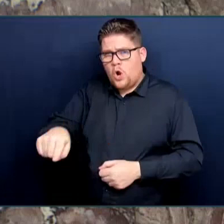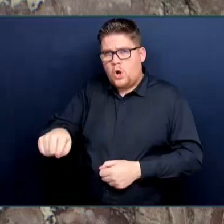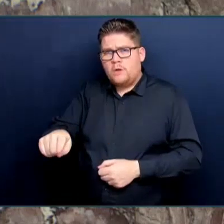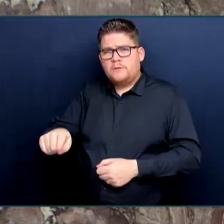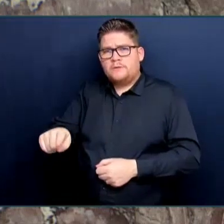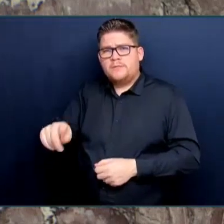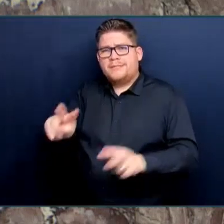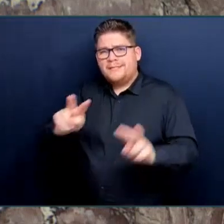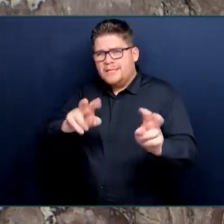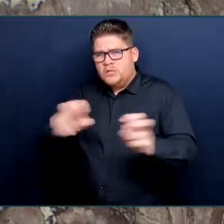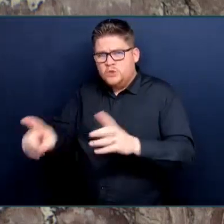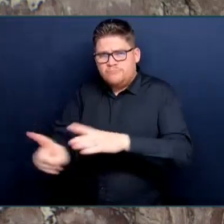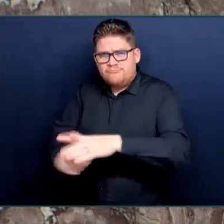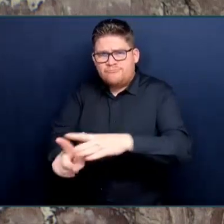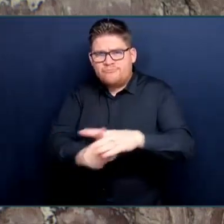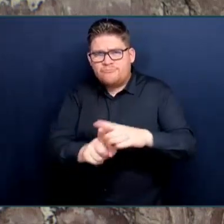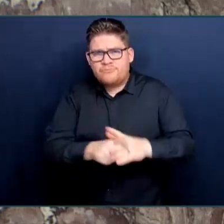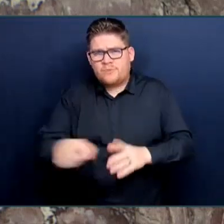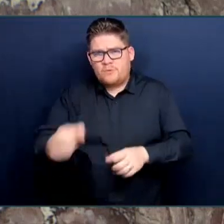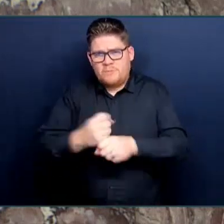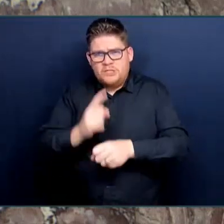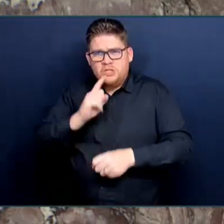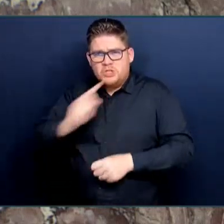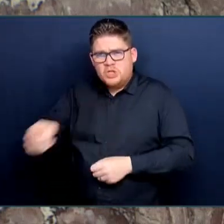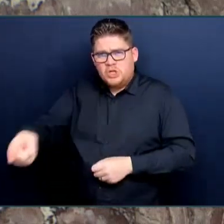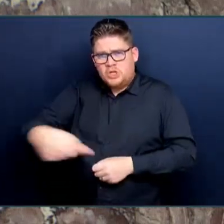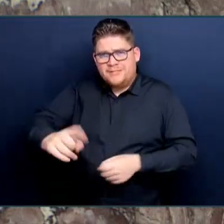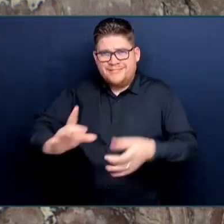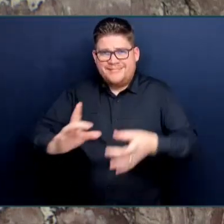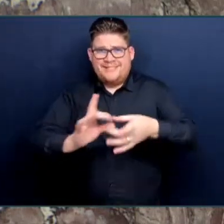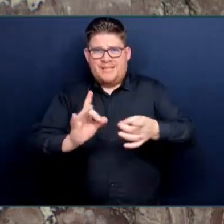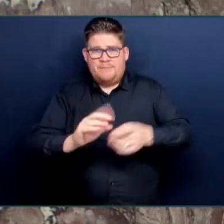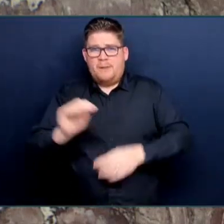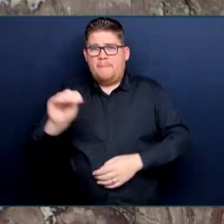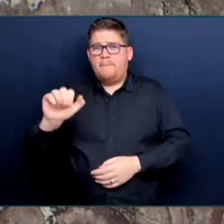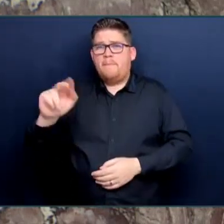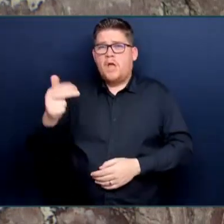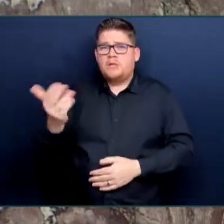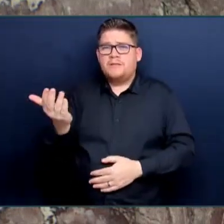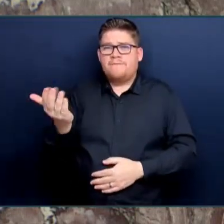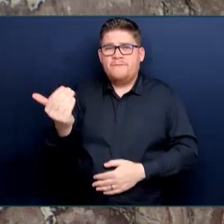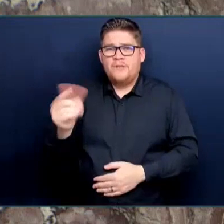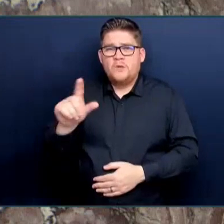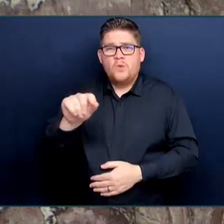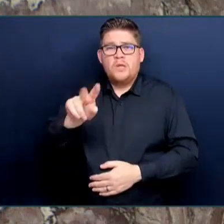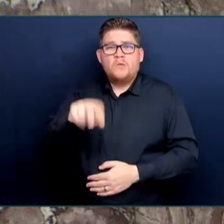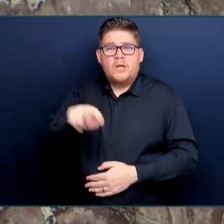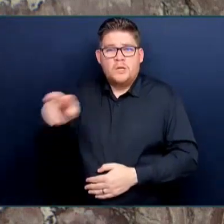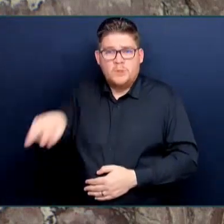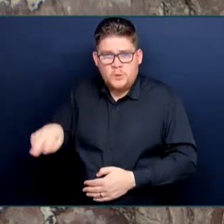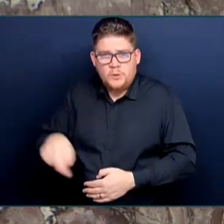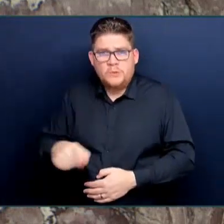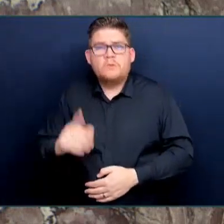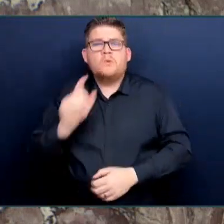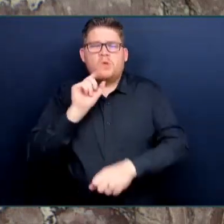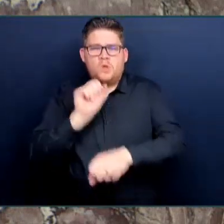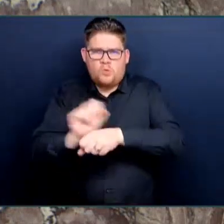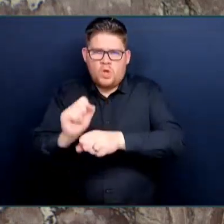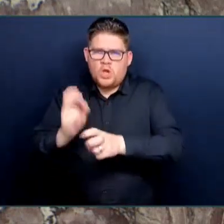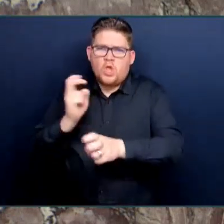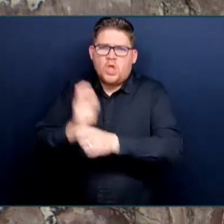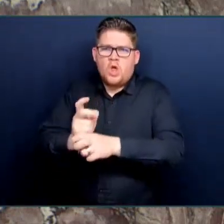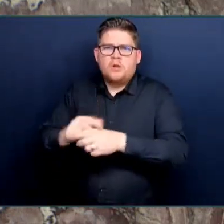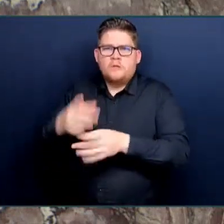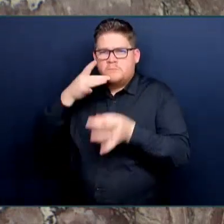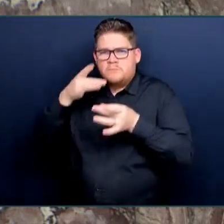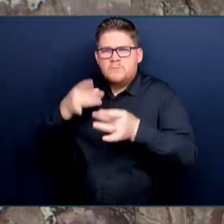said it on March 15th, 2022, that he will work hard for the smooth and successful transition of